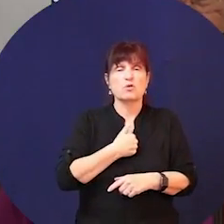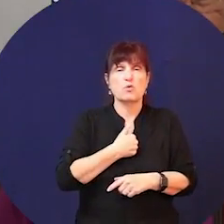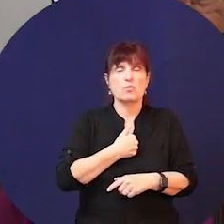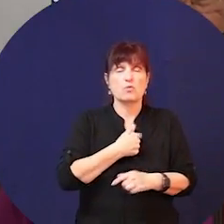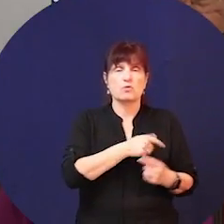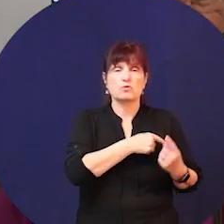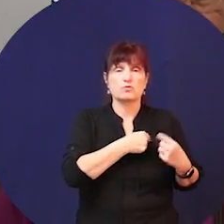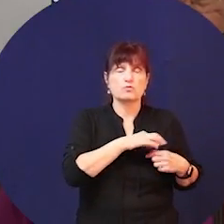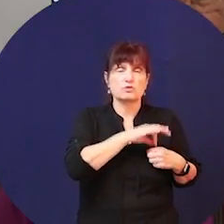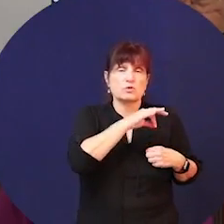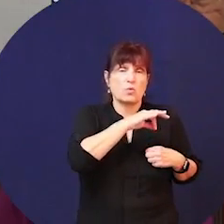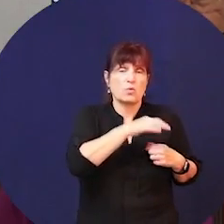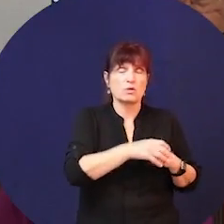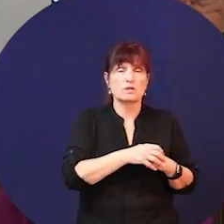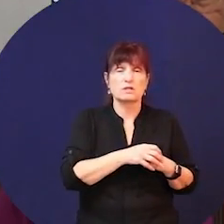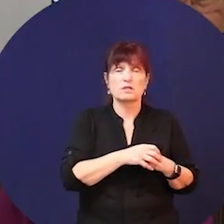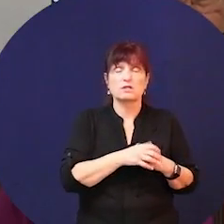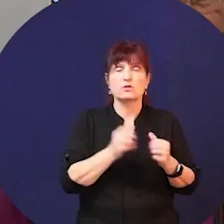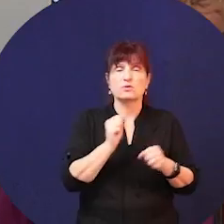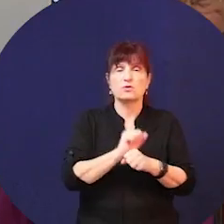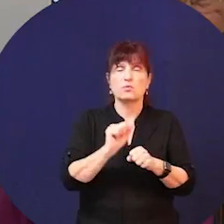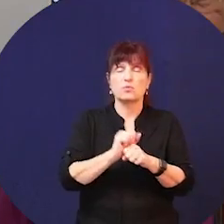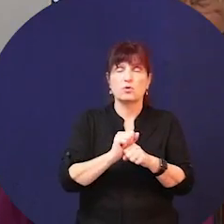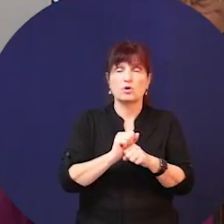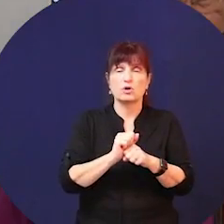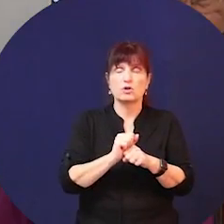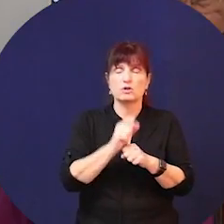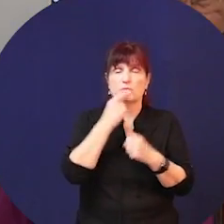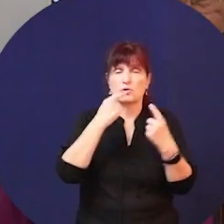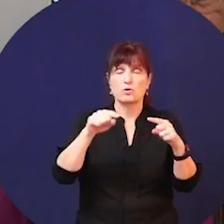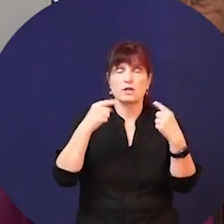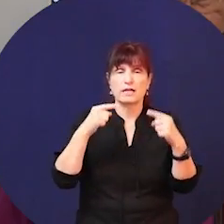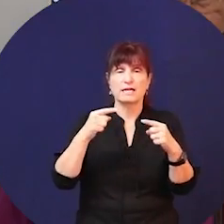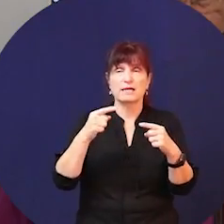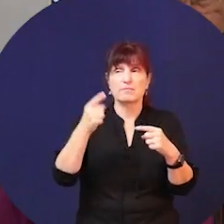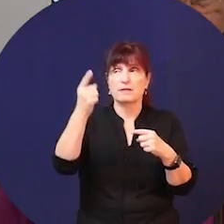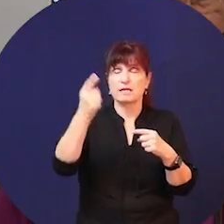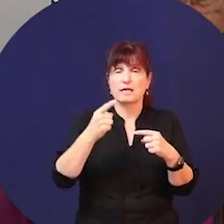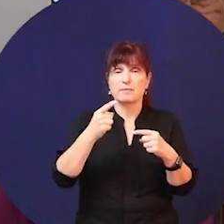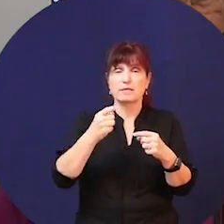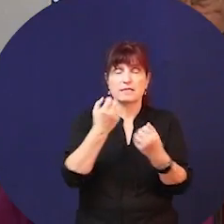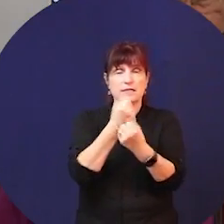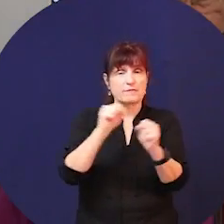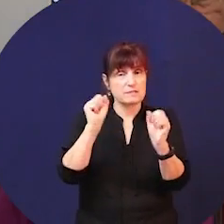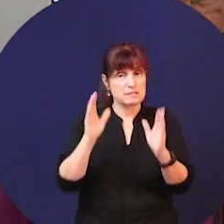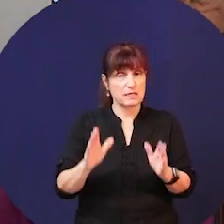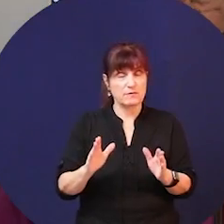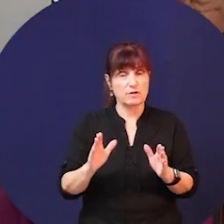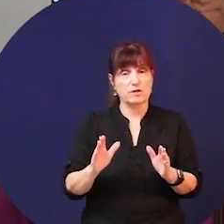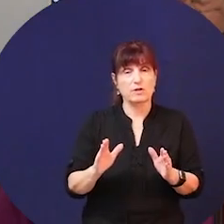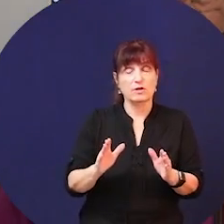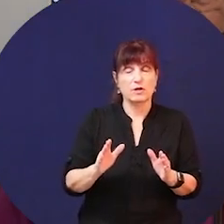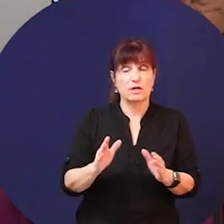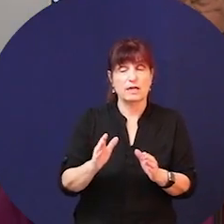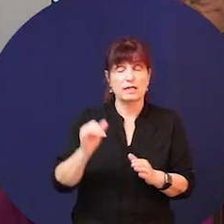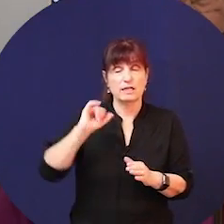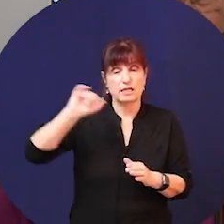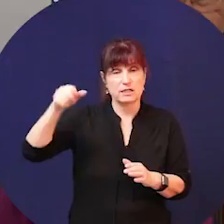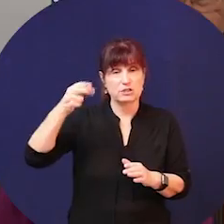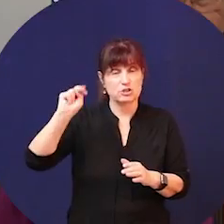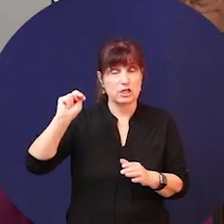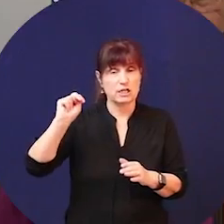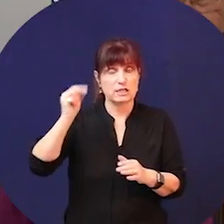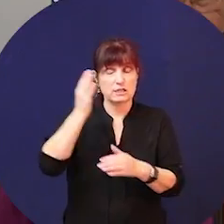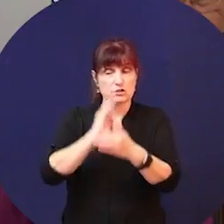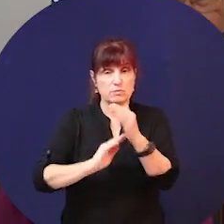do the work that he was called to do, which was proclaim the coming of the Messiah. And he, in his humility, of course, gives us the understanding